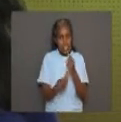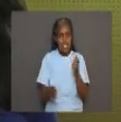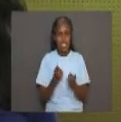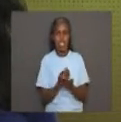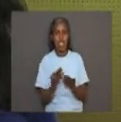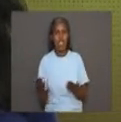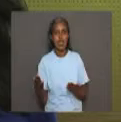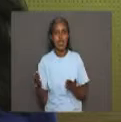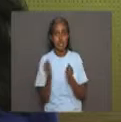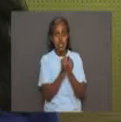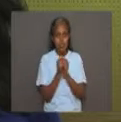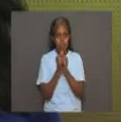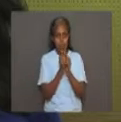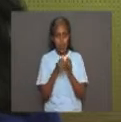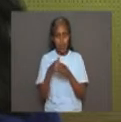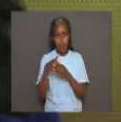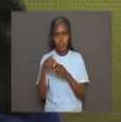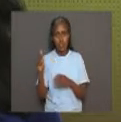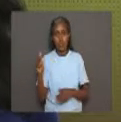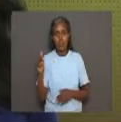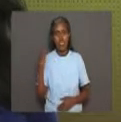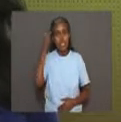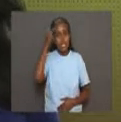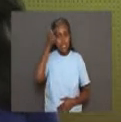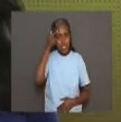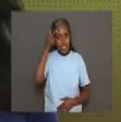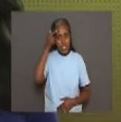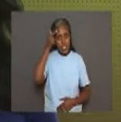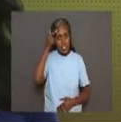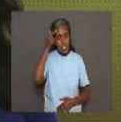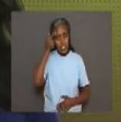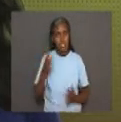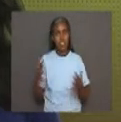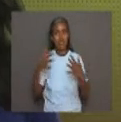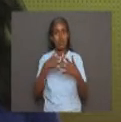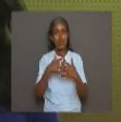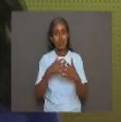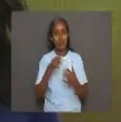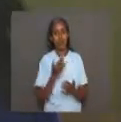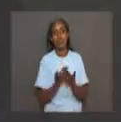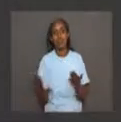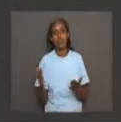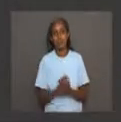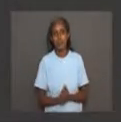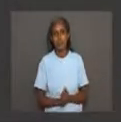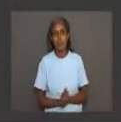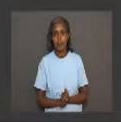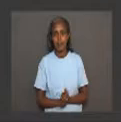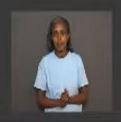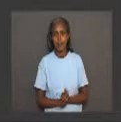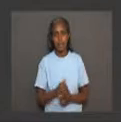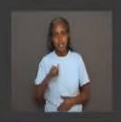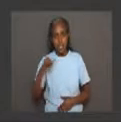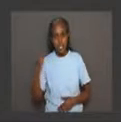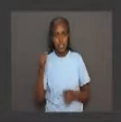items without considering the component items. In